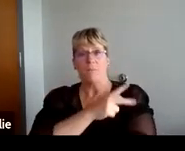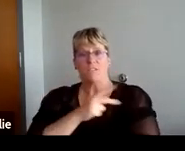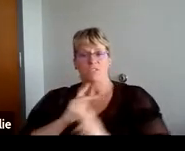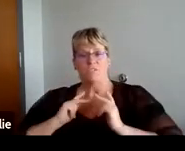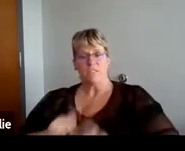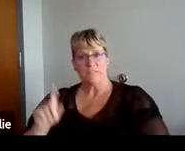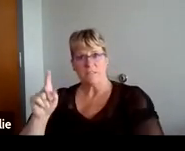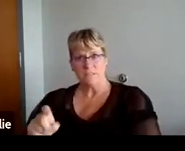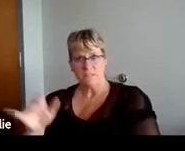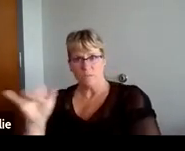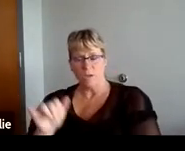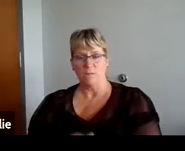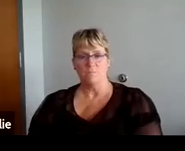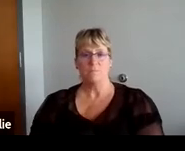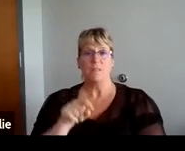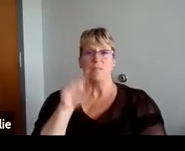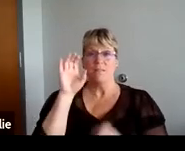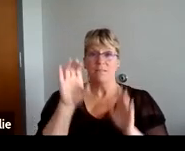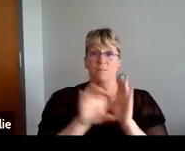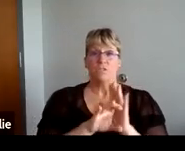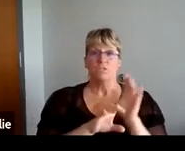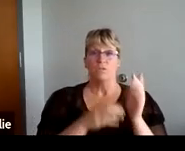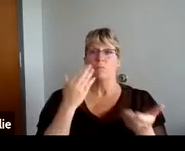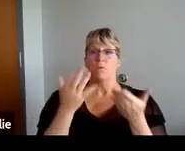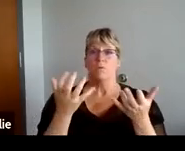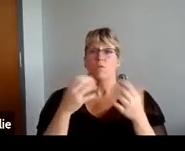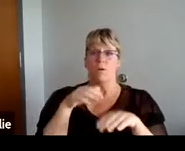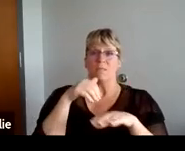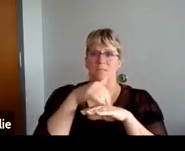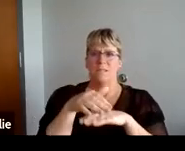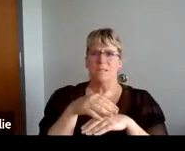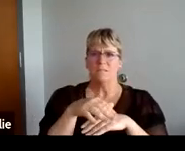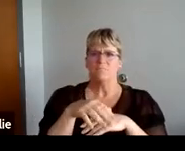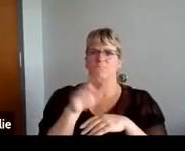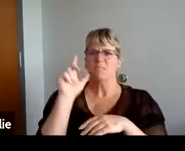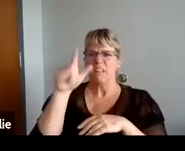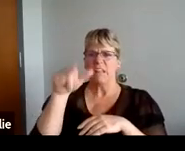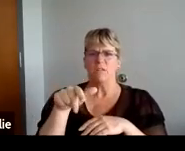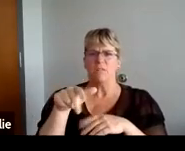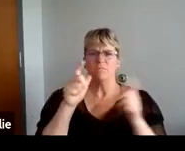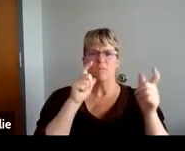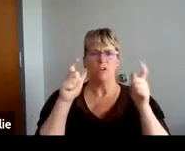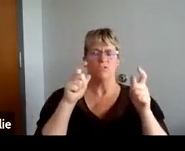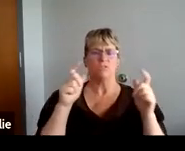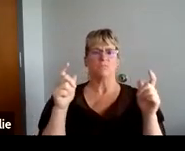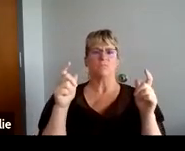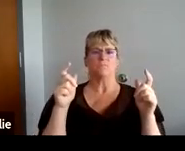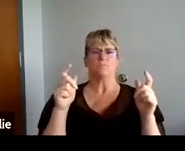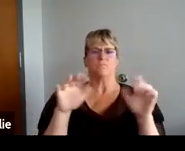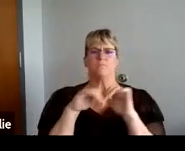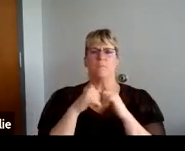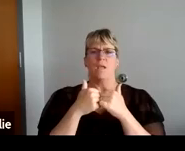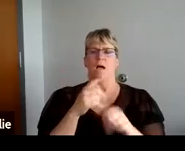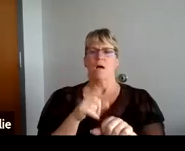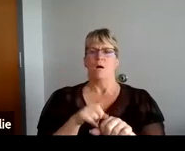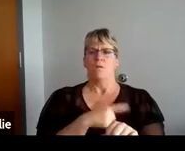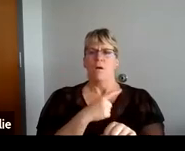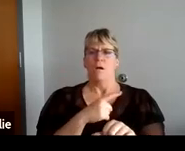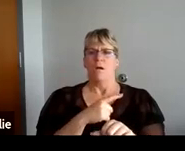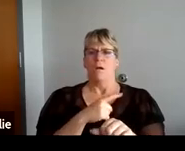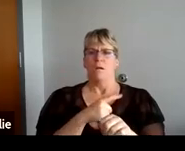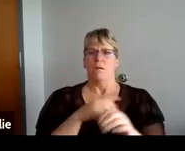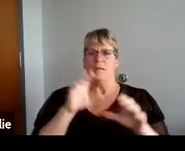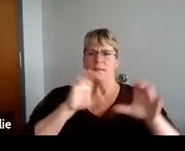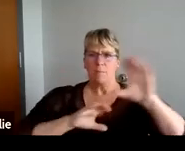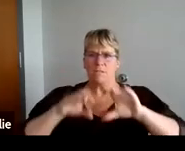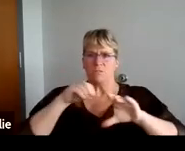Here is a slide that you may want me to send you in larger format down the road. This is how long substances remain in the body.